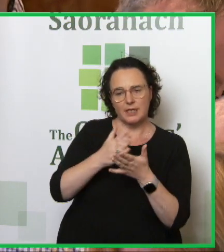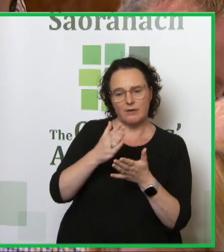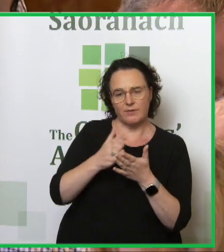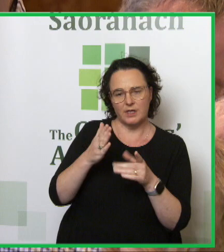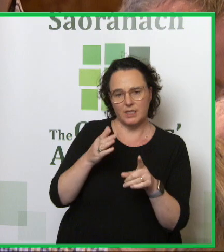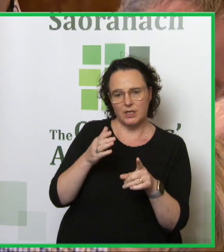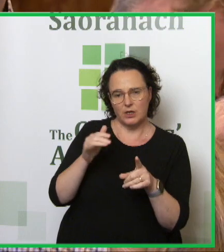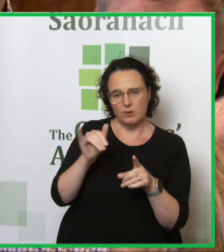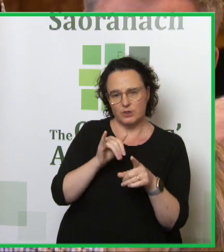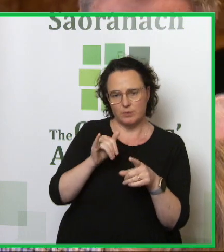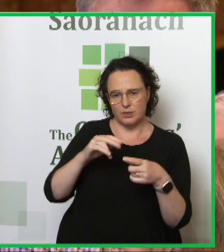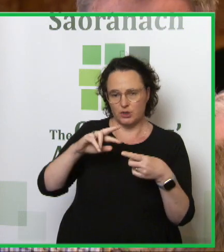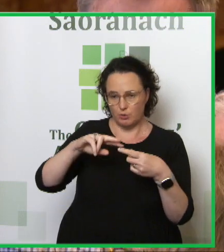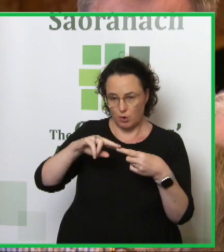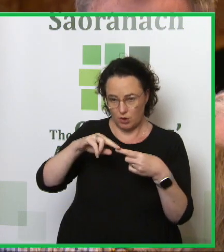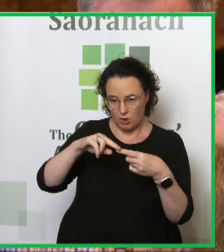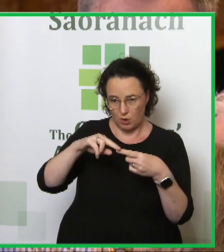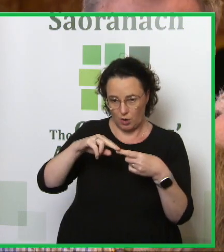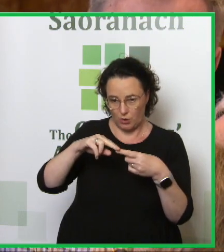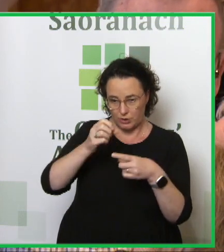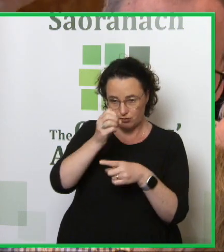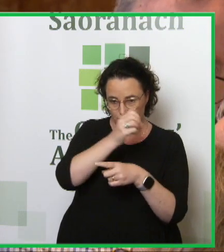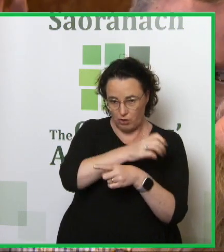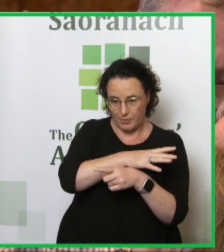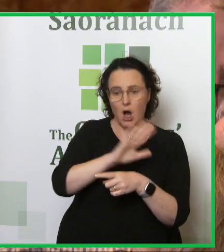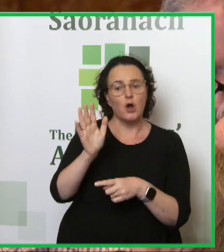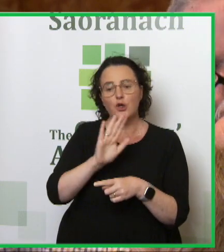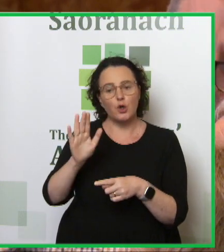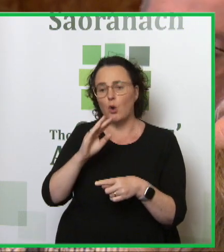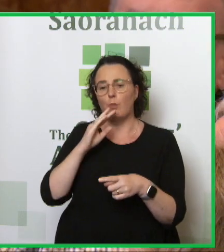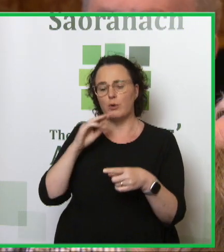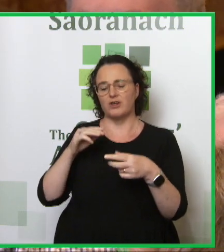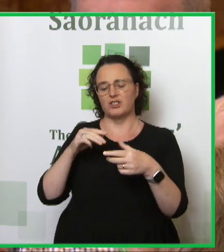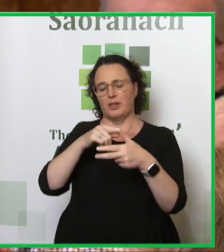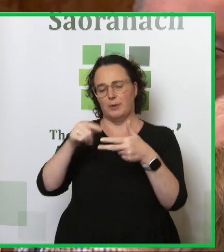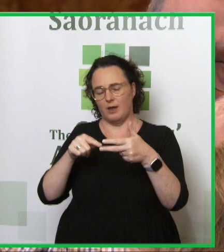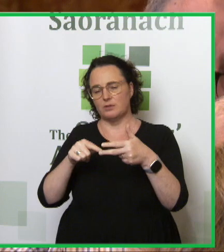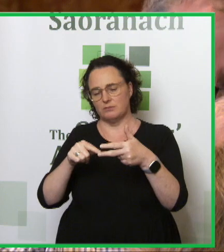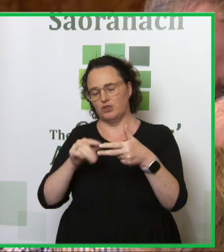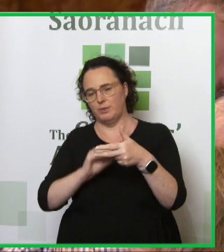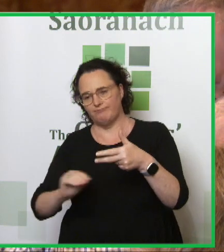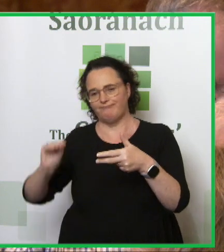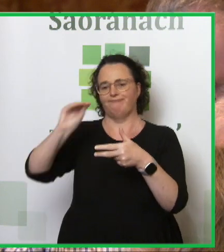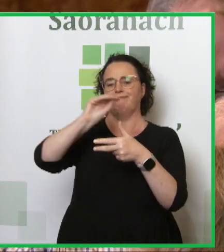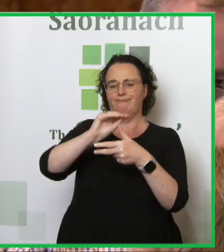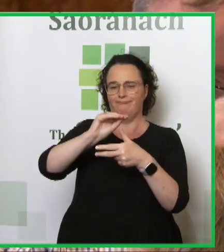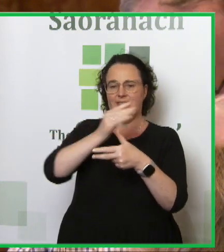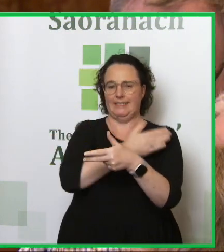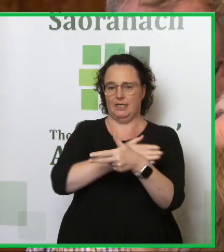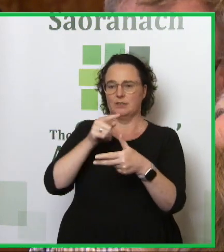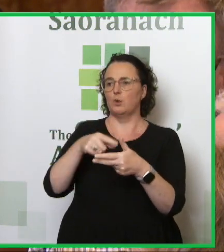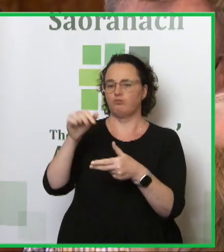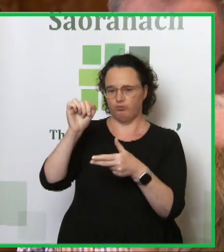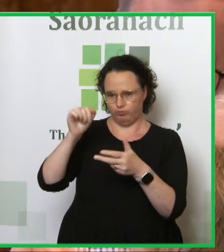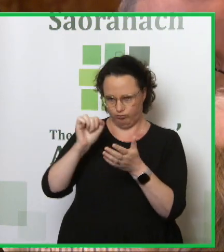feel you should drop the others? No. Okay. But that's the leader of the pack. Okay, so you think it should be start with that one?